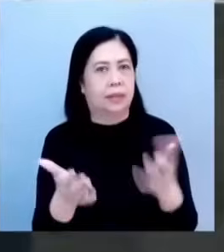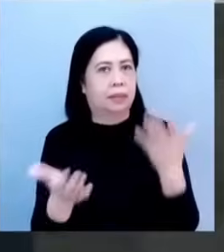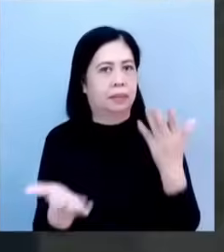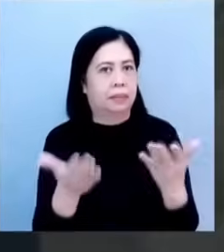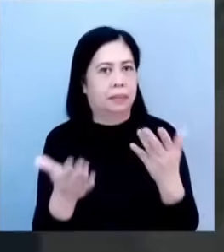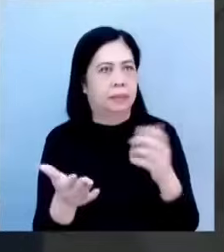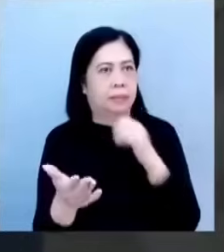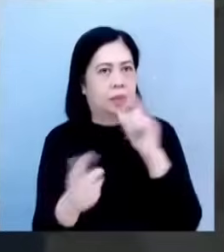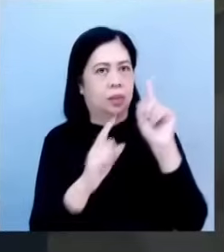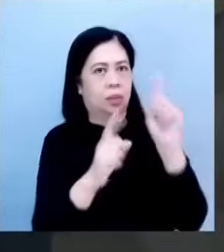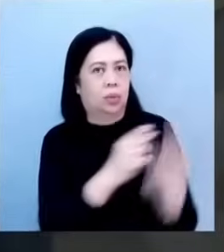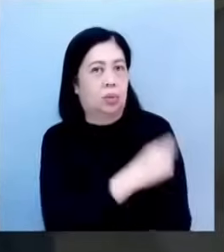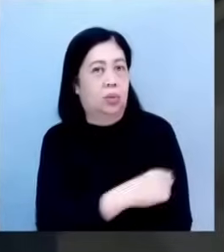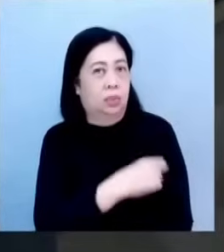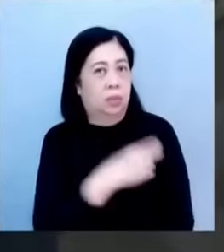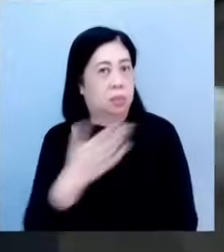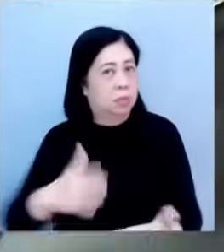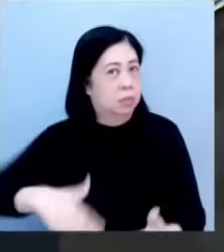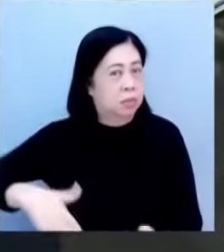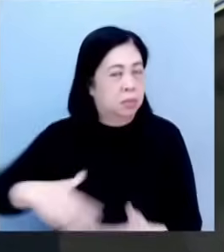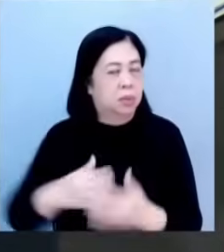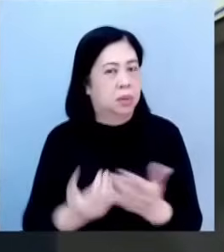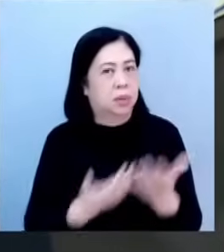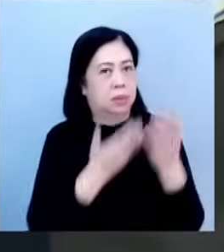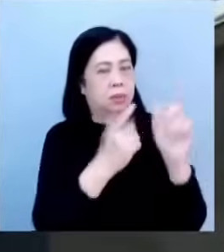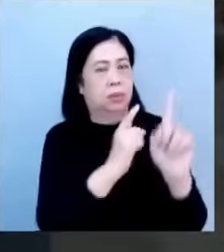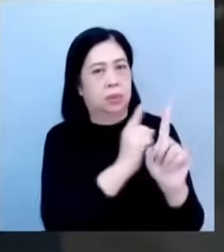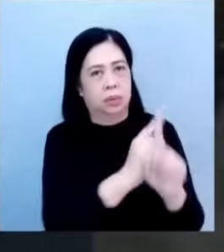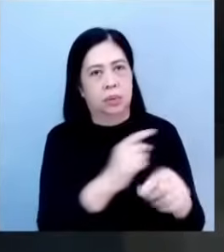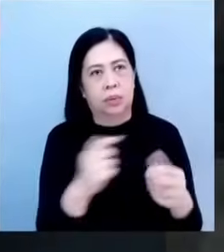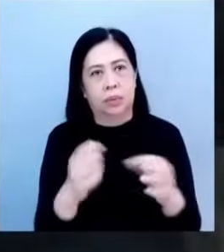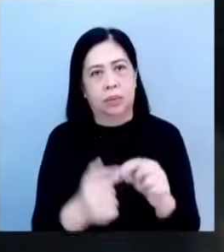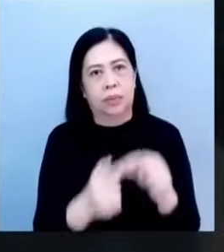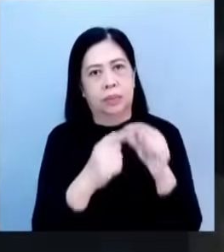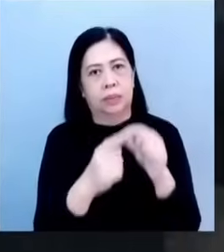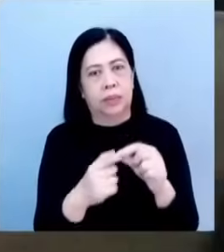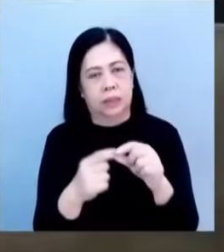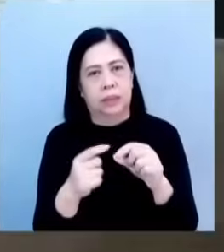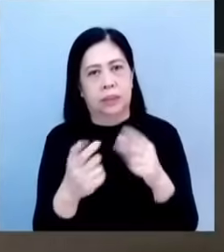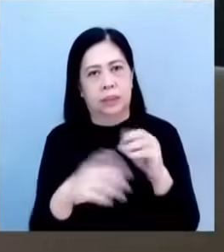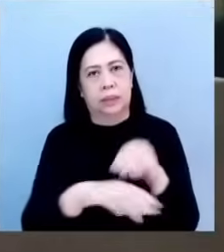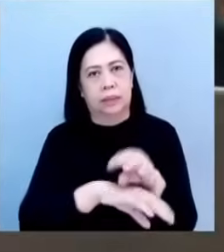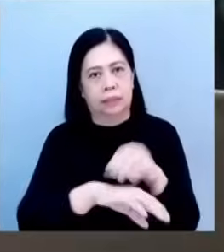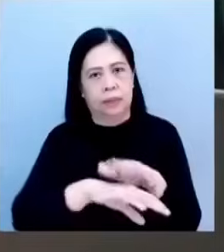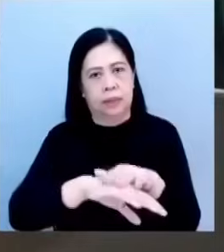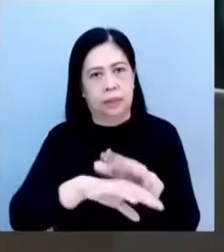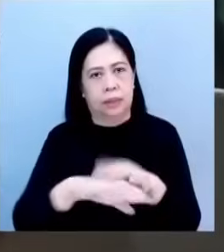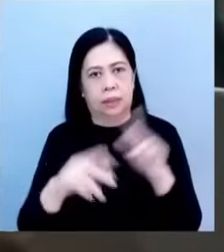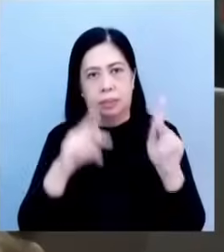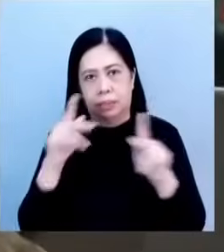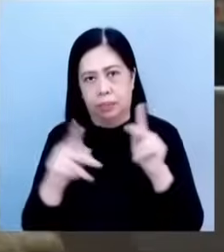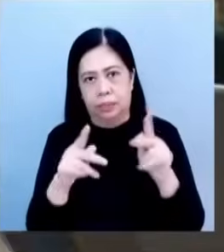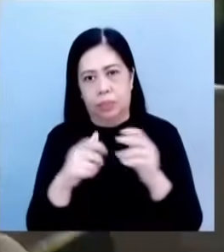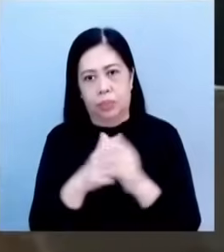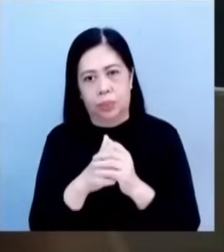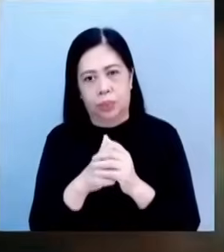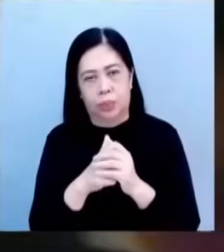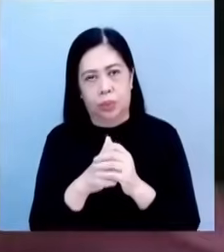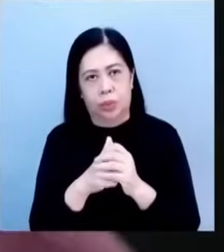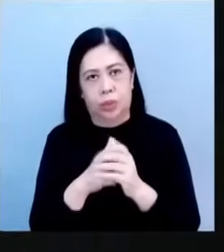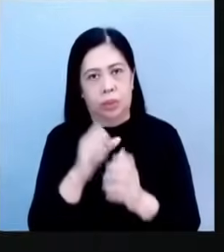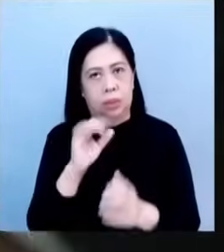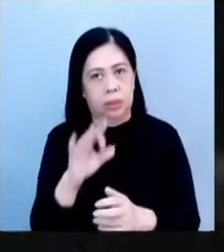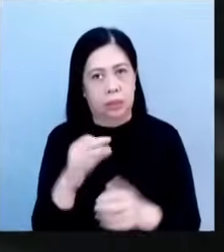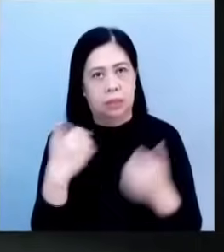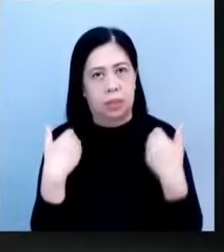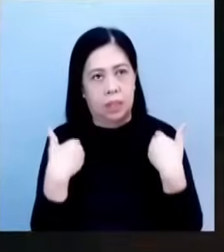to hospitals. Herbosa also particularly noted or advised the public for in case they